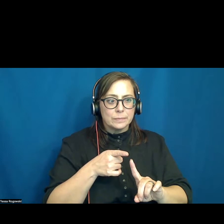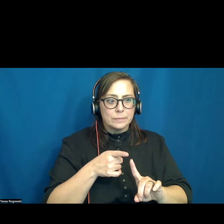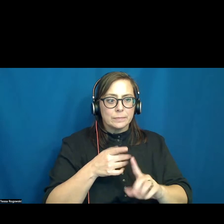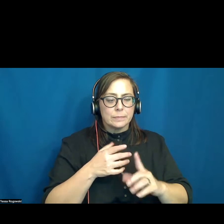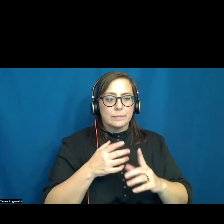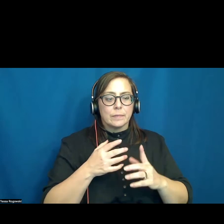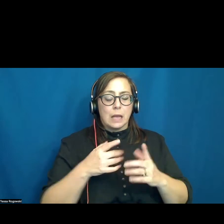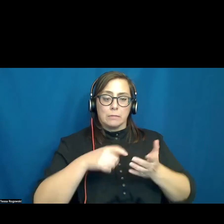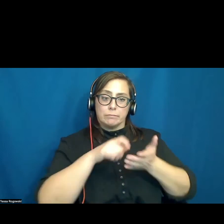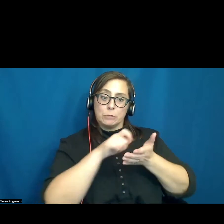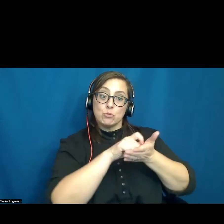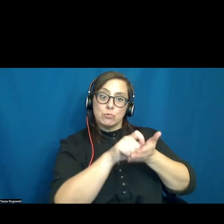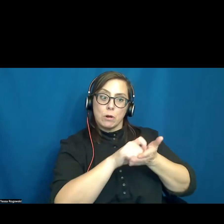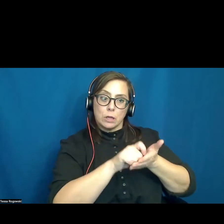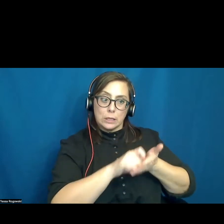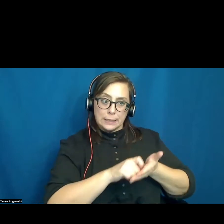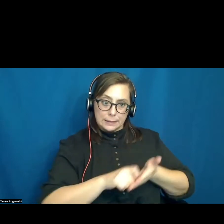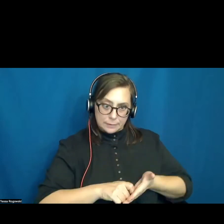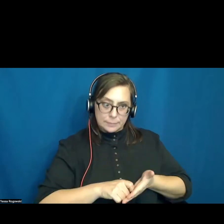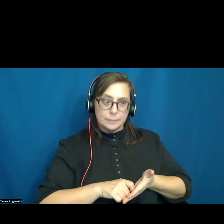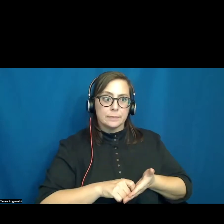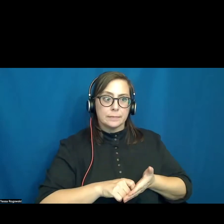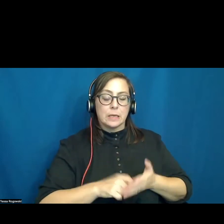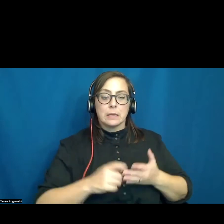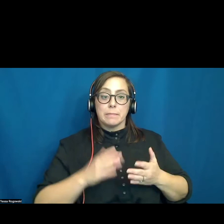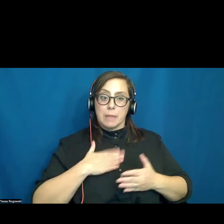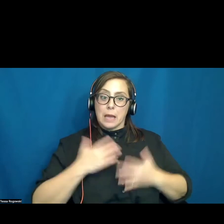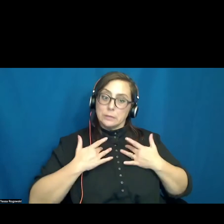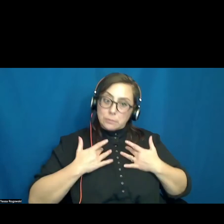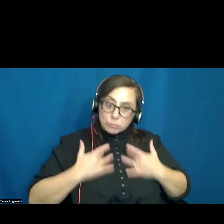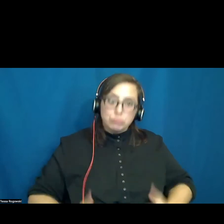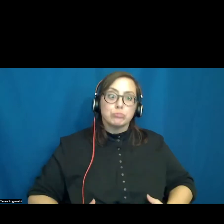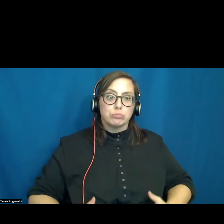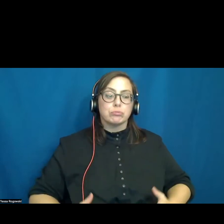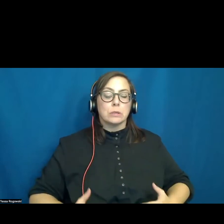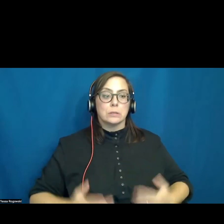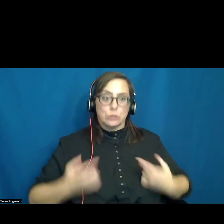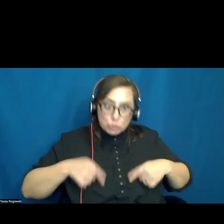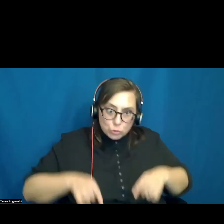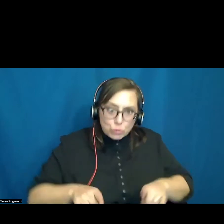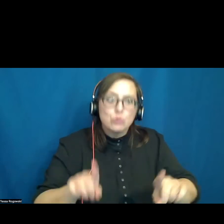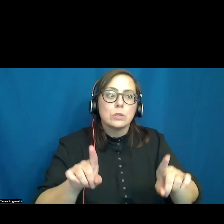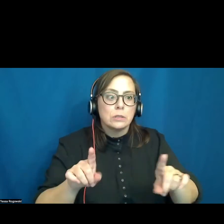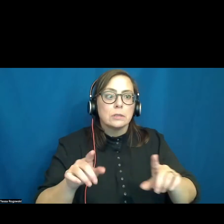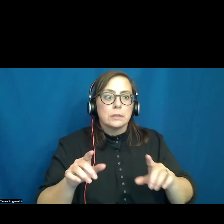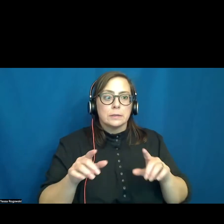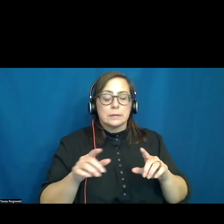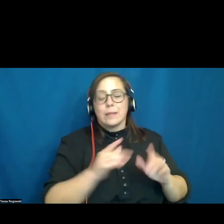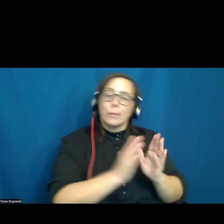chronicling of the depressive episode, though it touches on this in the